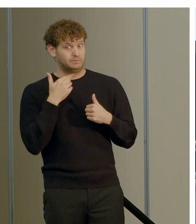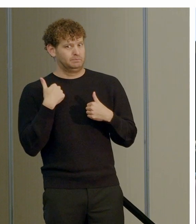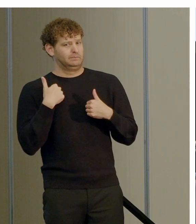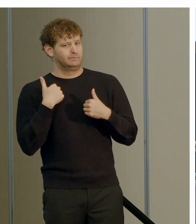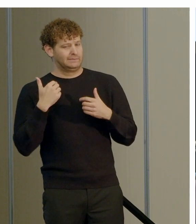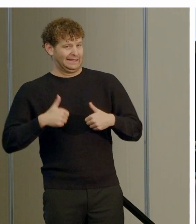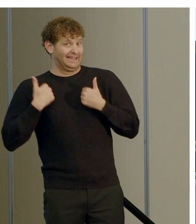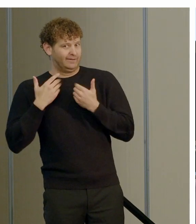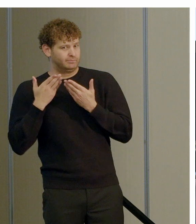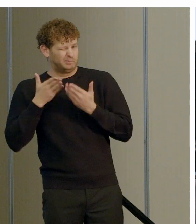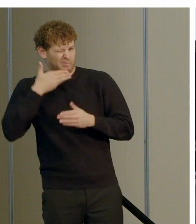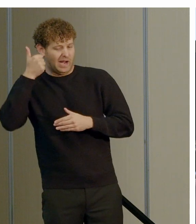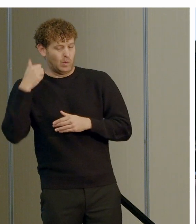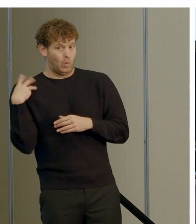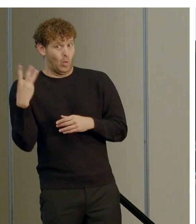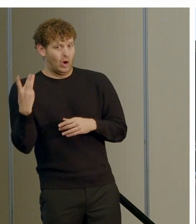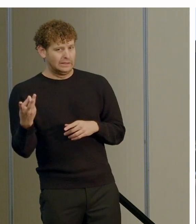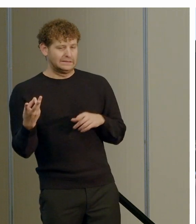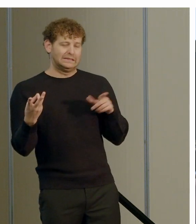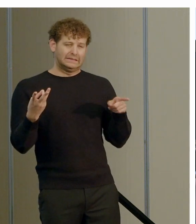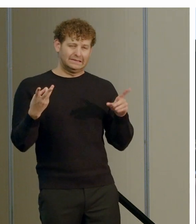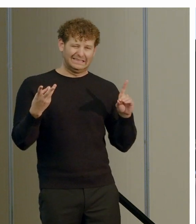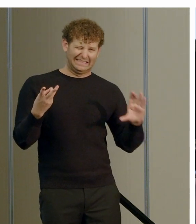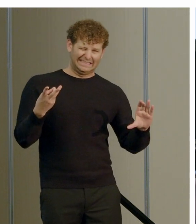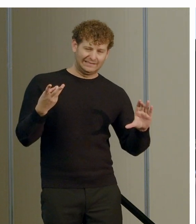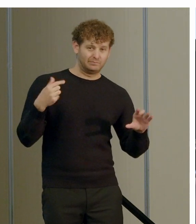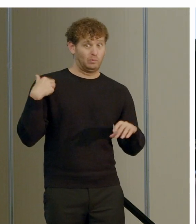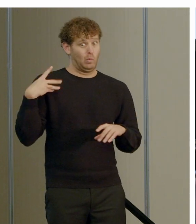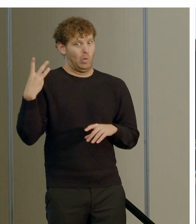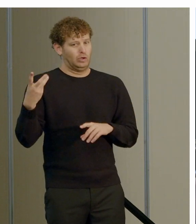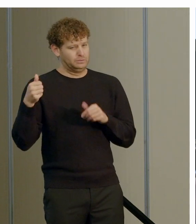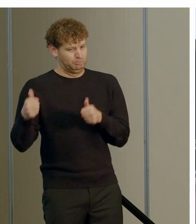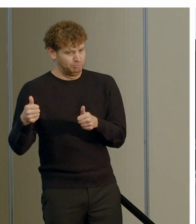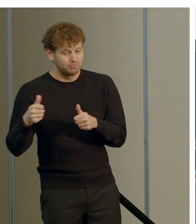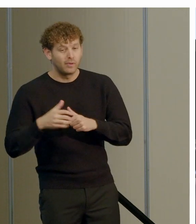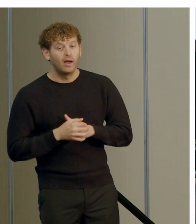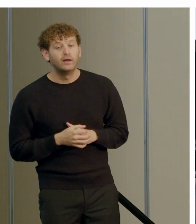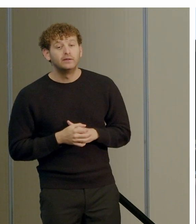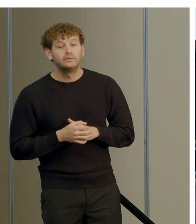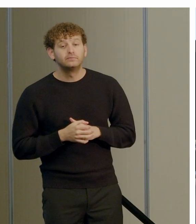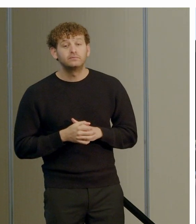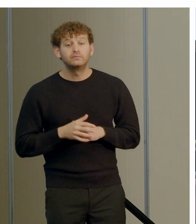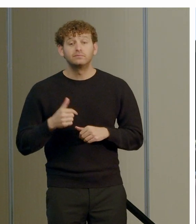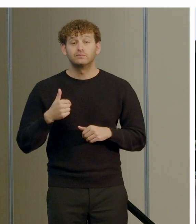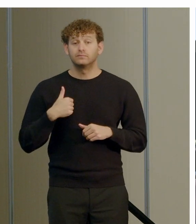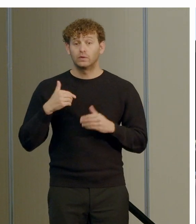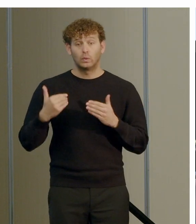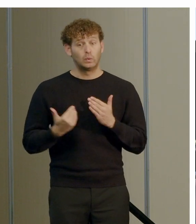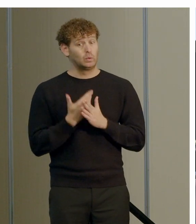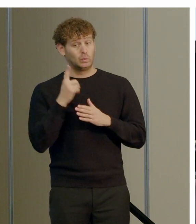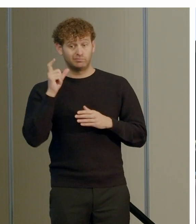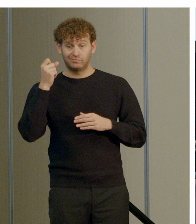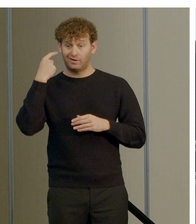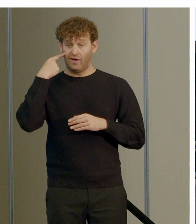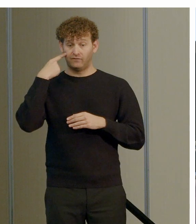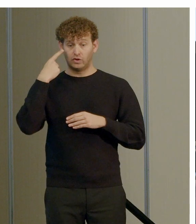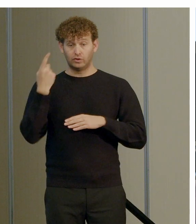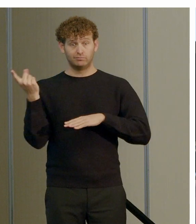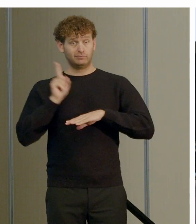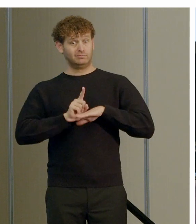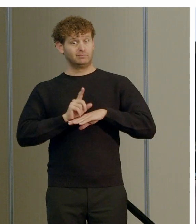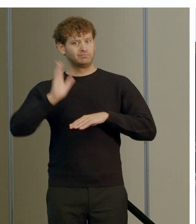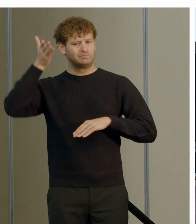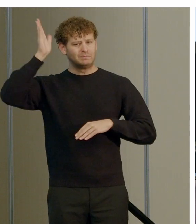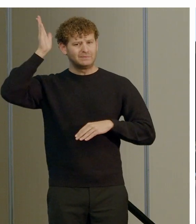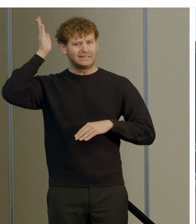When our new governor came in, one of his first speeches, he talked about Washington State values. And Washington